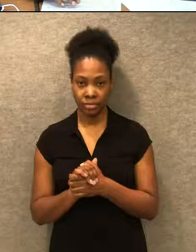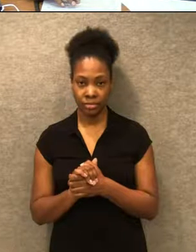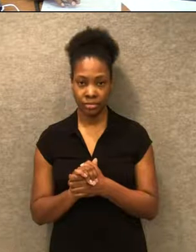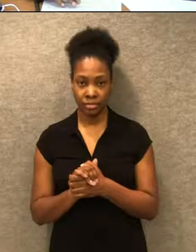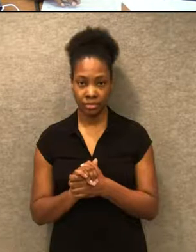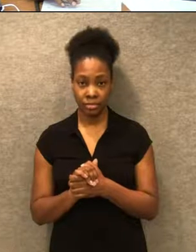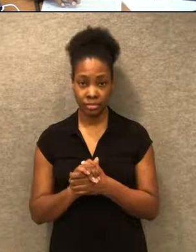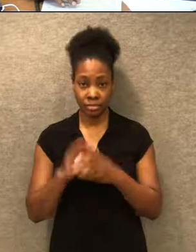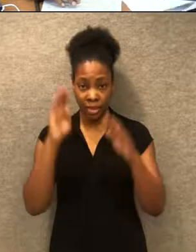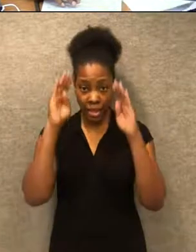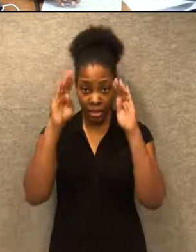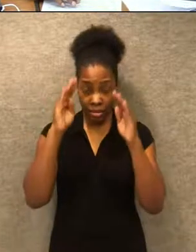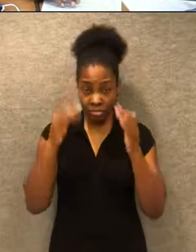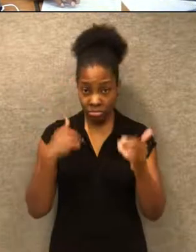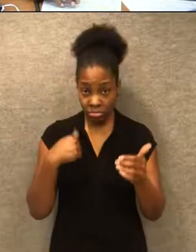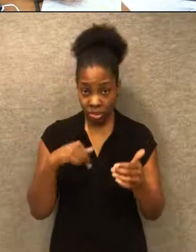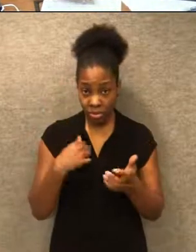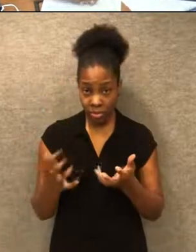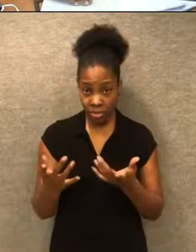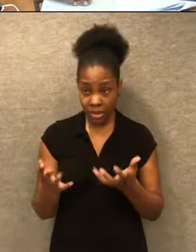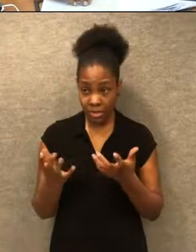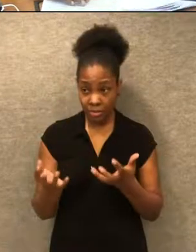Williams? Hi, Mr. Williams.